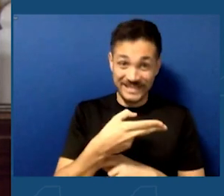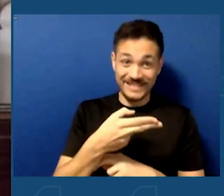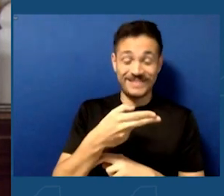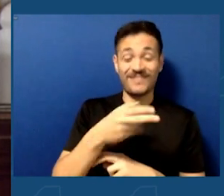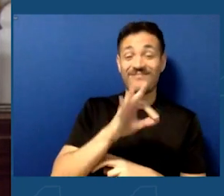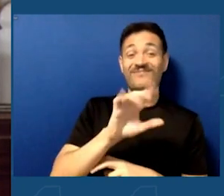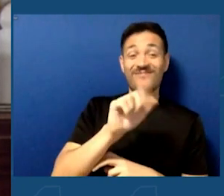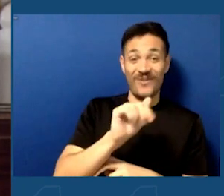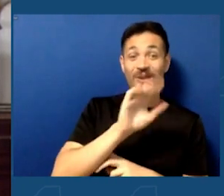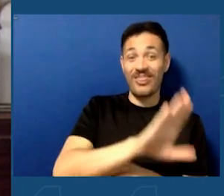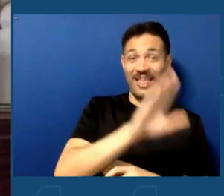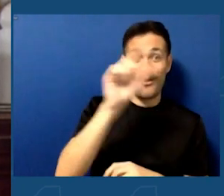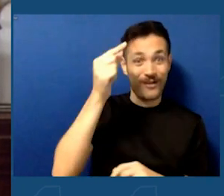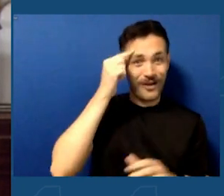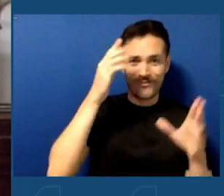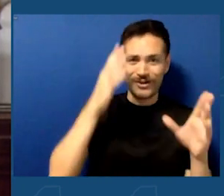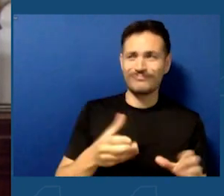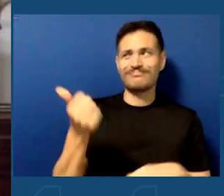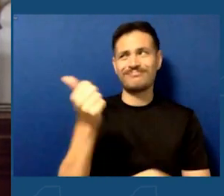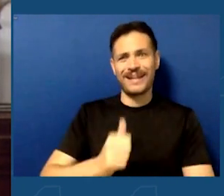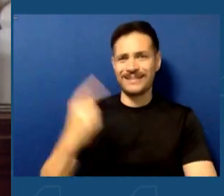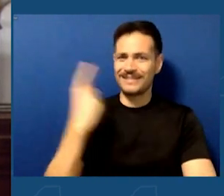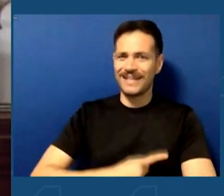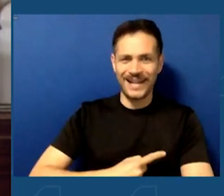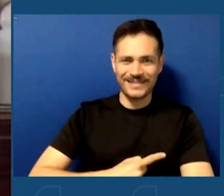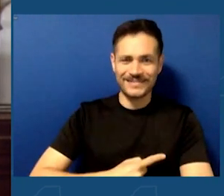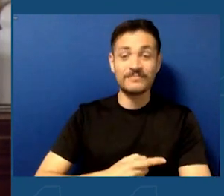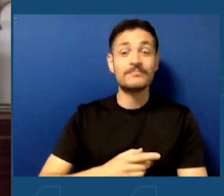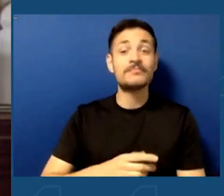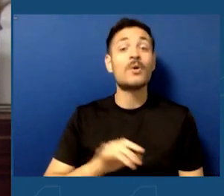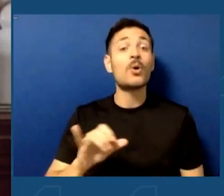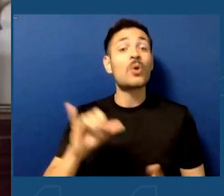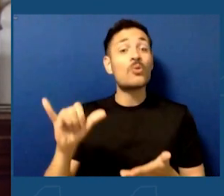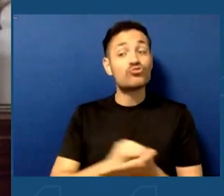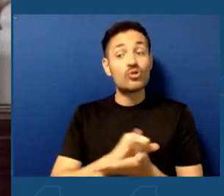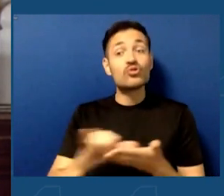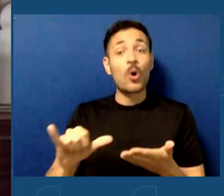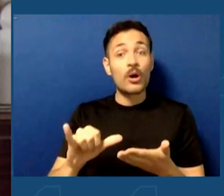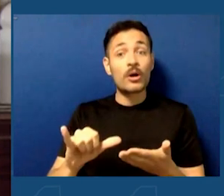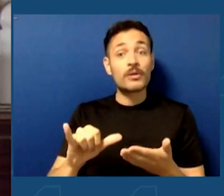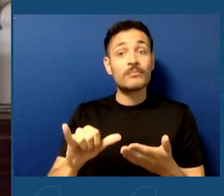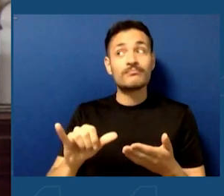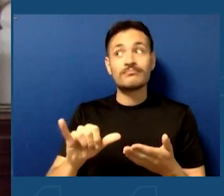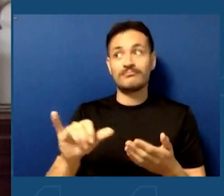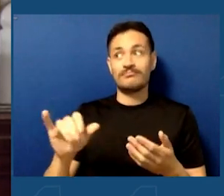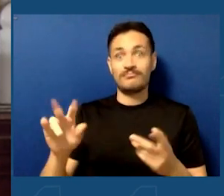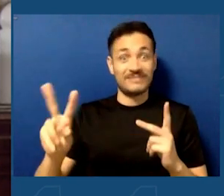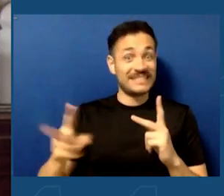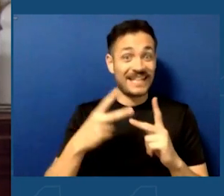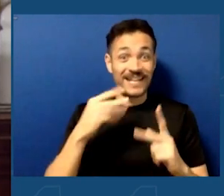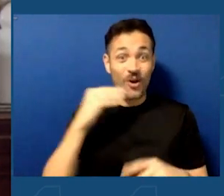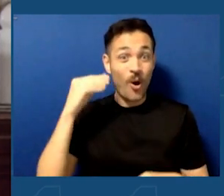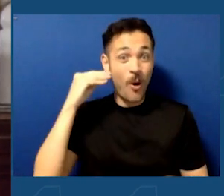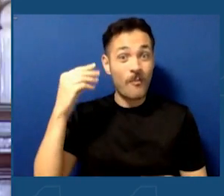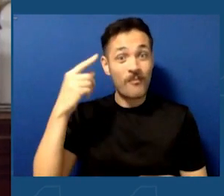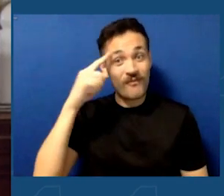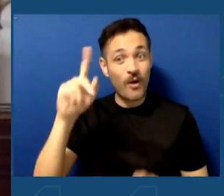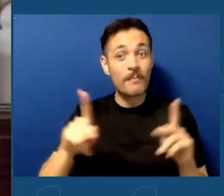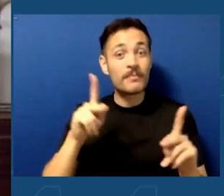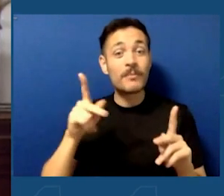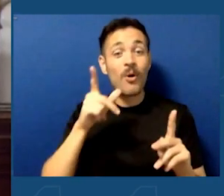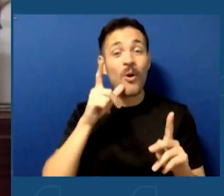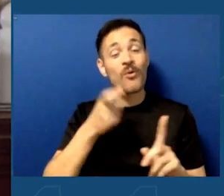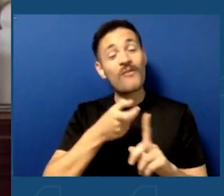And that New York is definitively the second home of Puerto Ricanos. And as the governor noted,